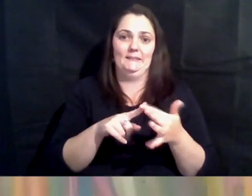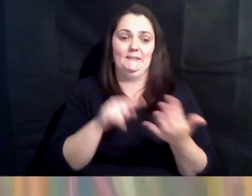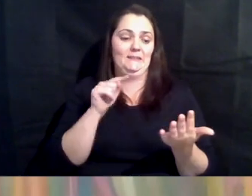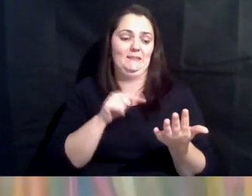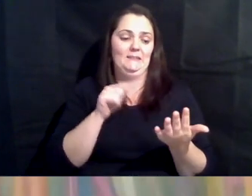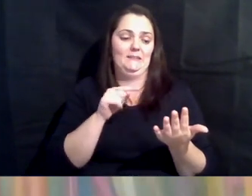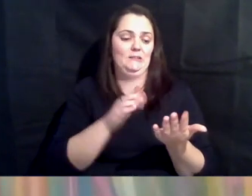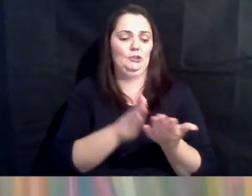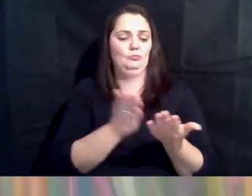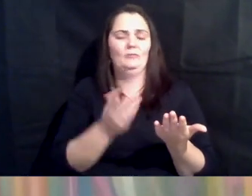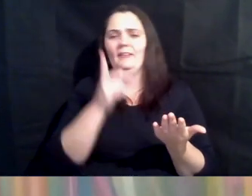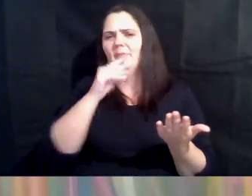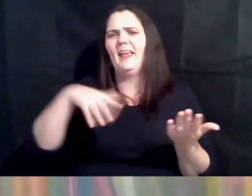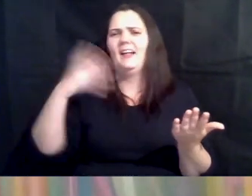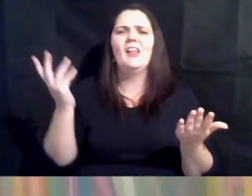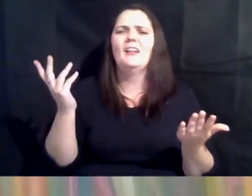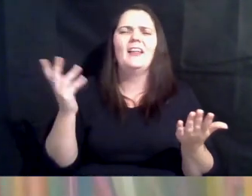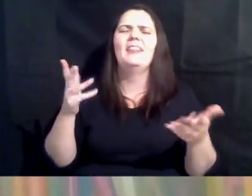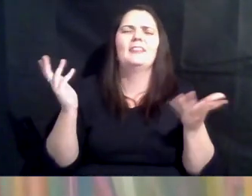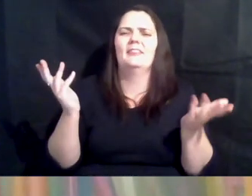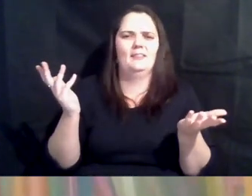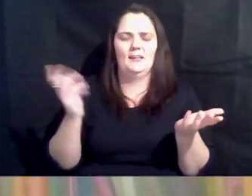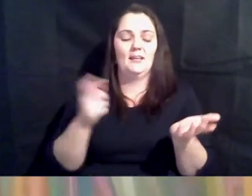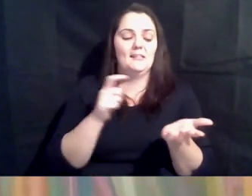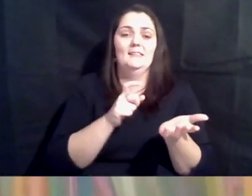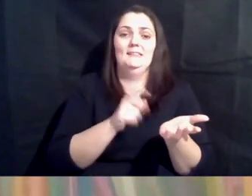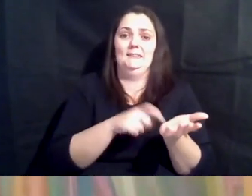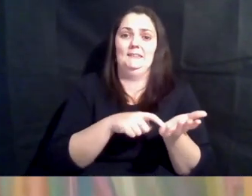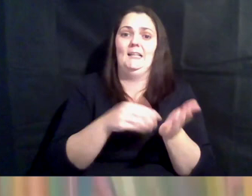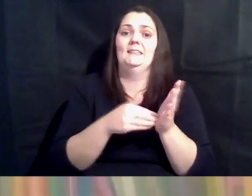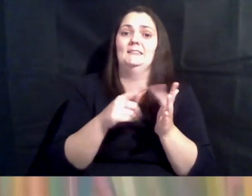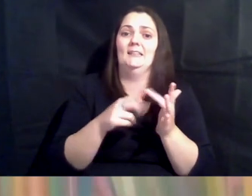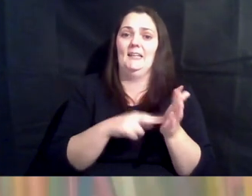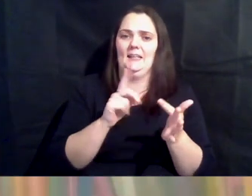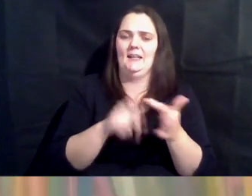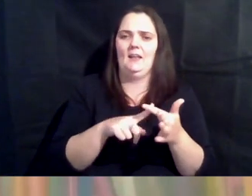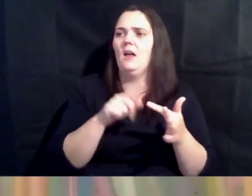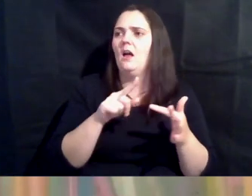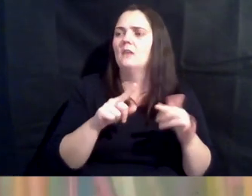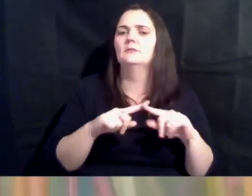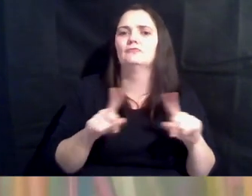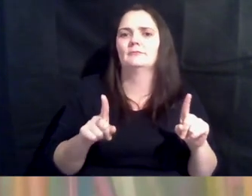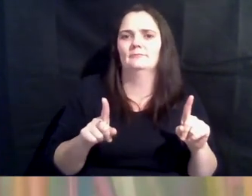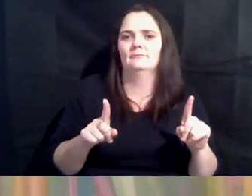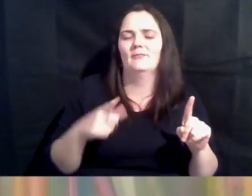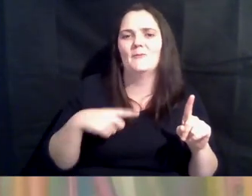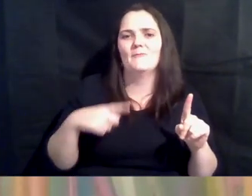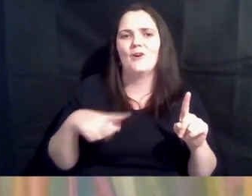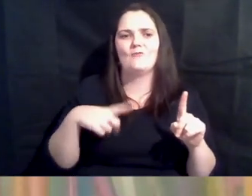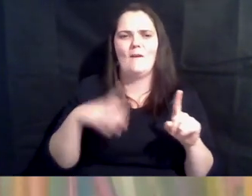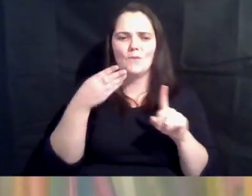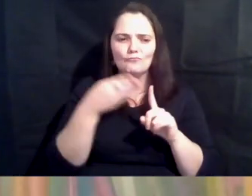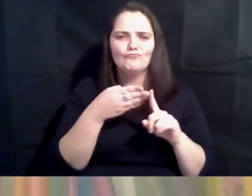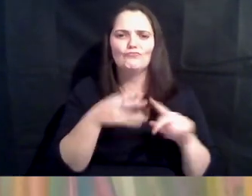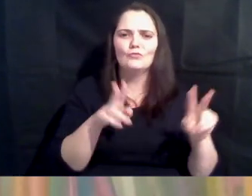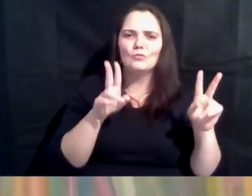In terms of keeping a daily journal, I think a zine is different for me because a zine usually has like a topic or